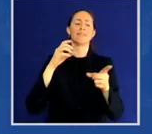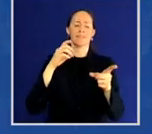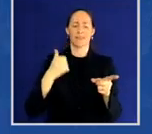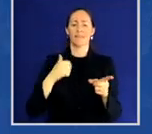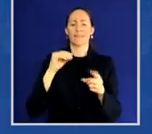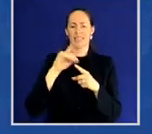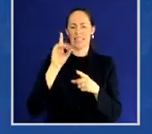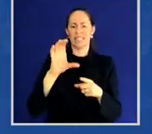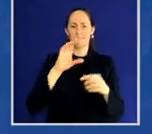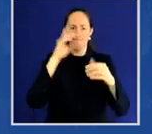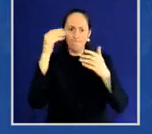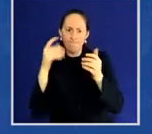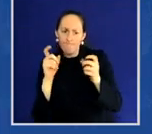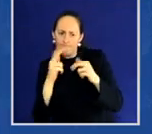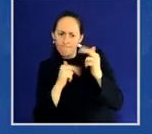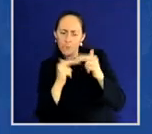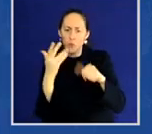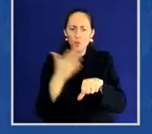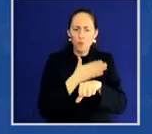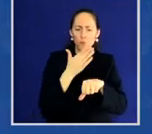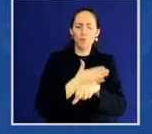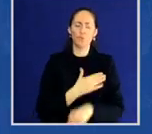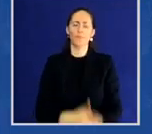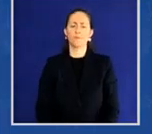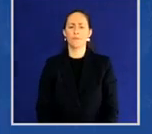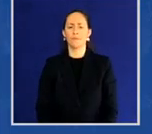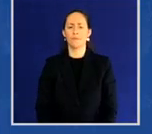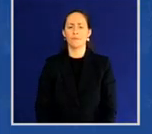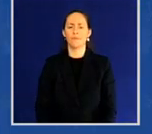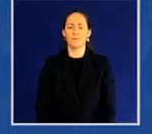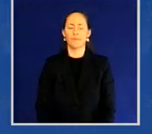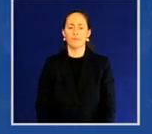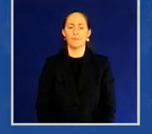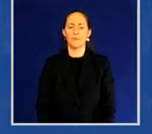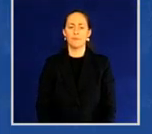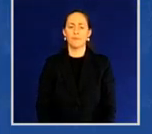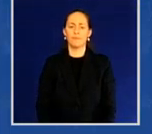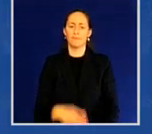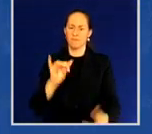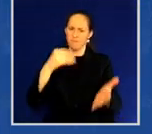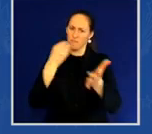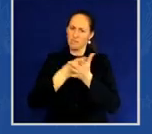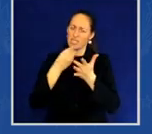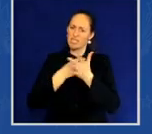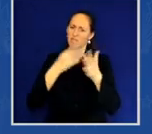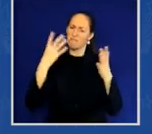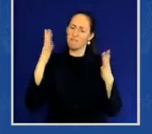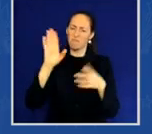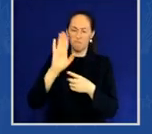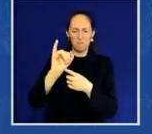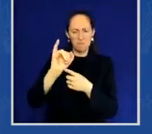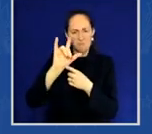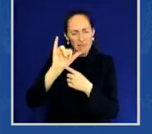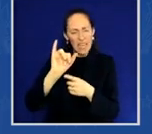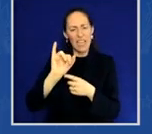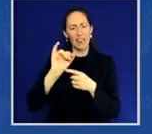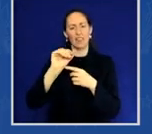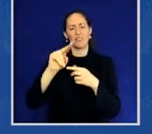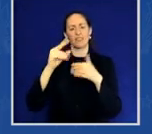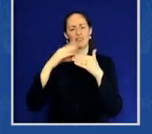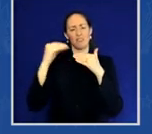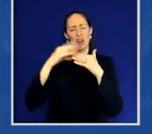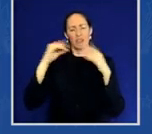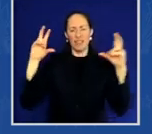propose spending $10 billion a year on passenger rail and freight rail. Of this, two-thirds would support